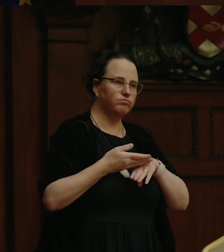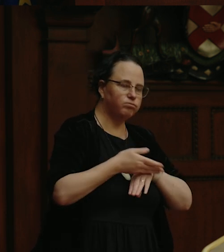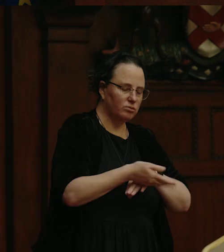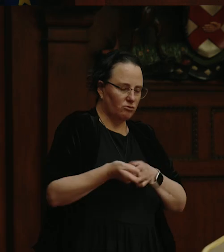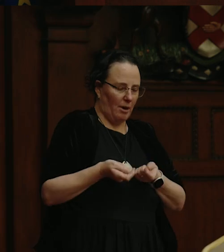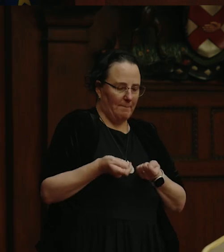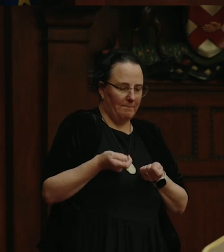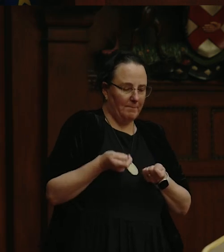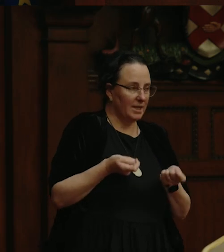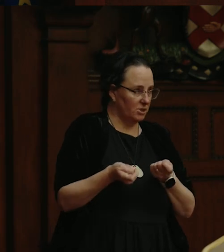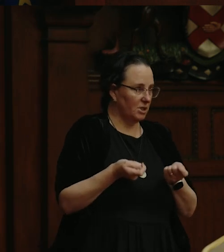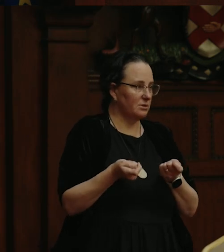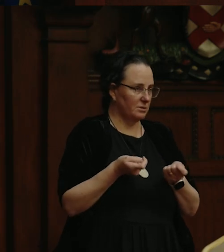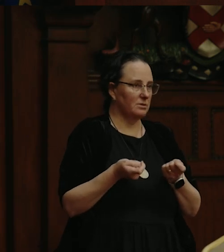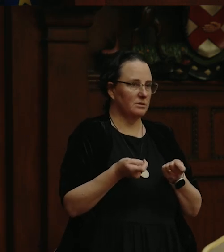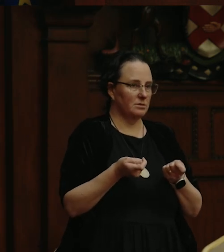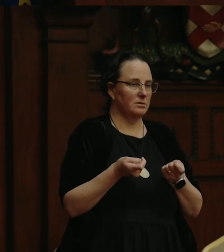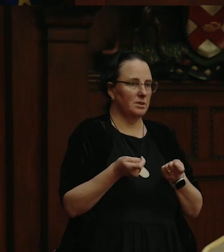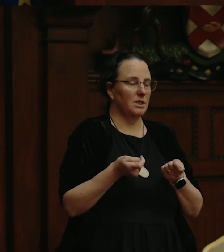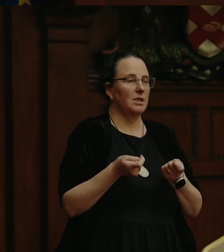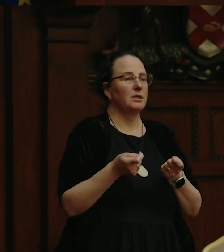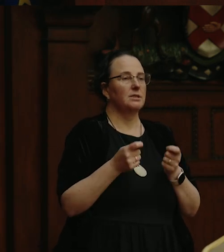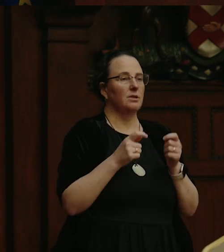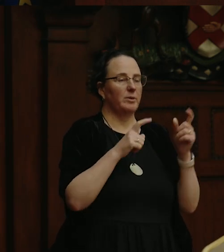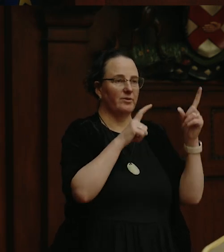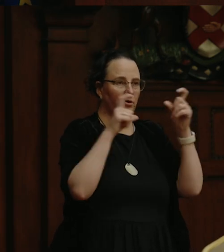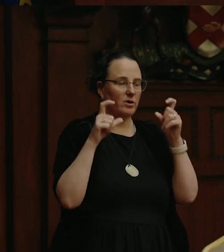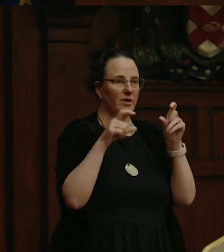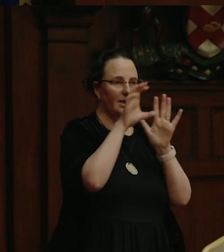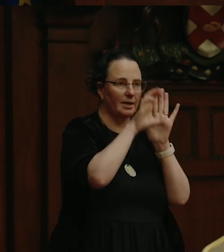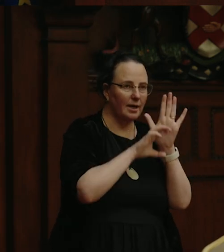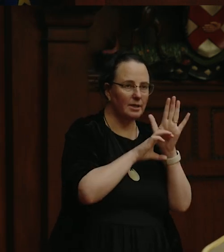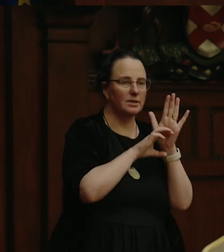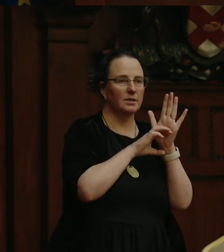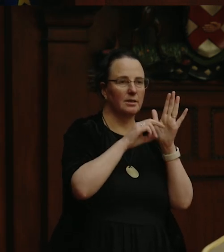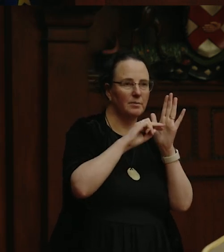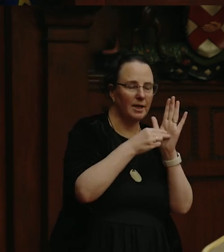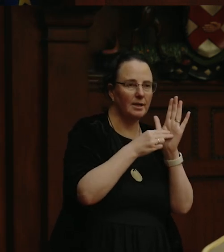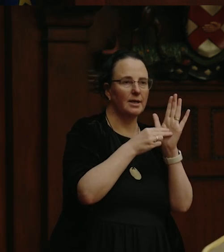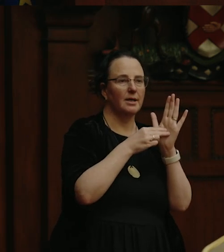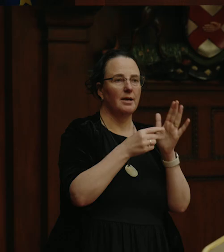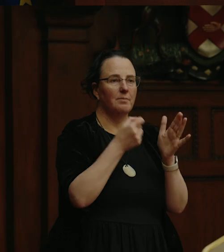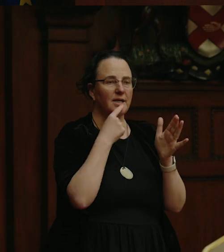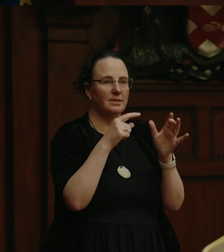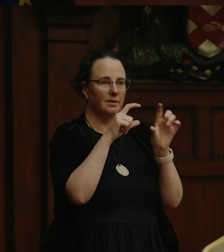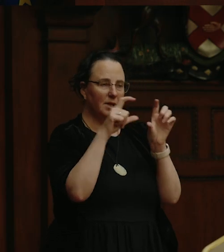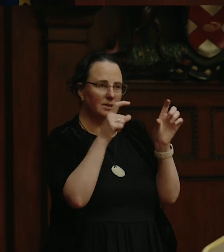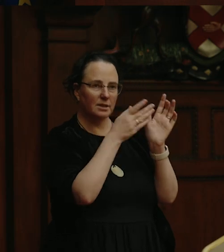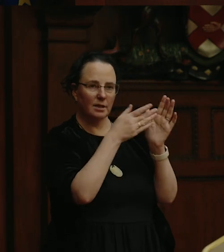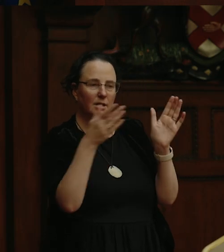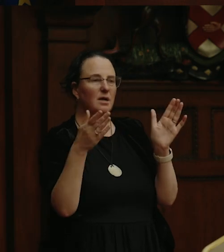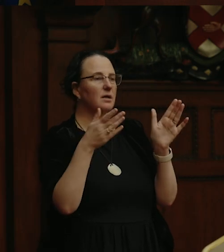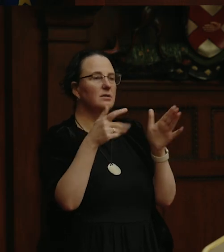managing the illness. So people took photographs of calendars, planners, medicine boxes, eye drops,